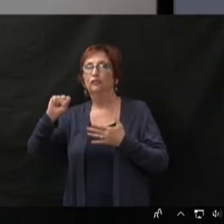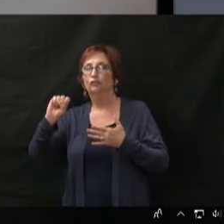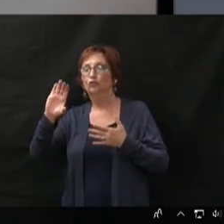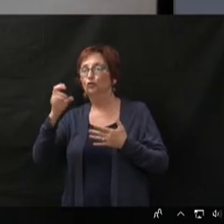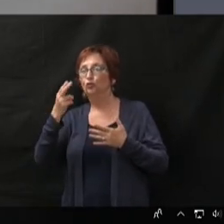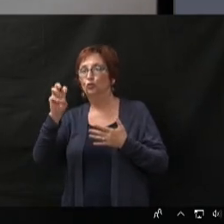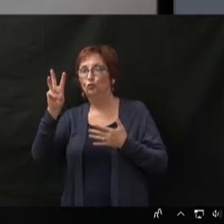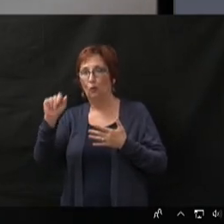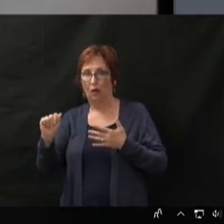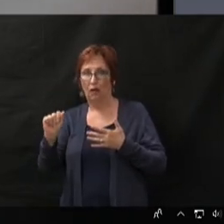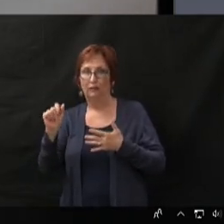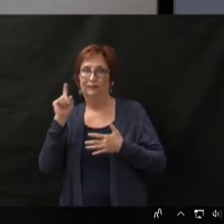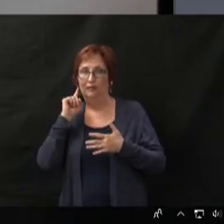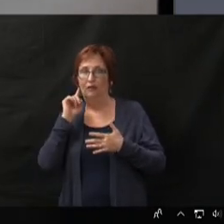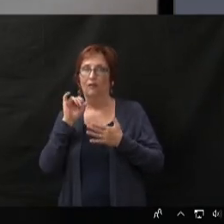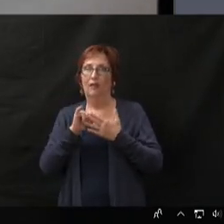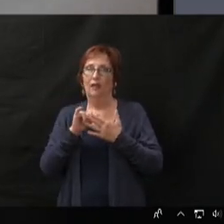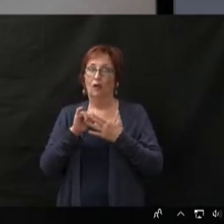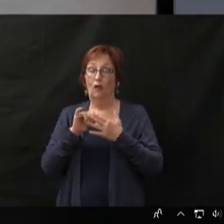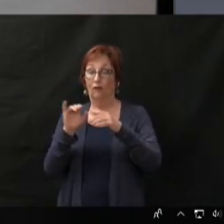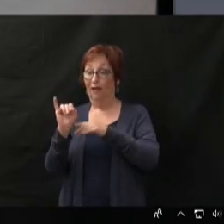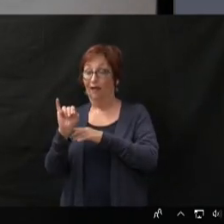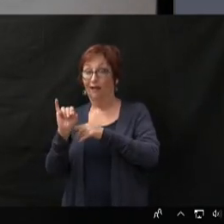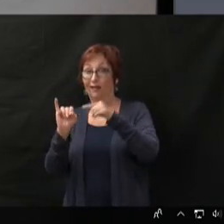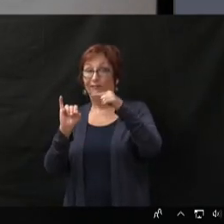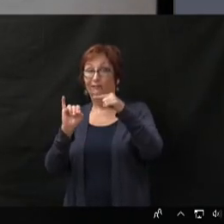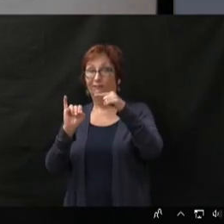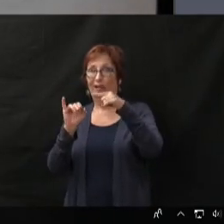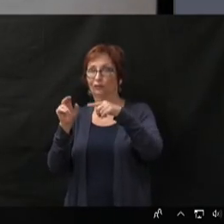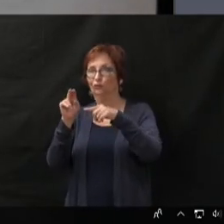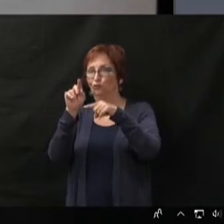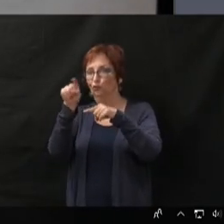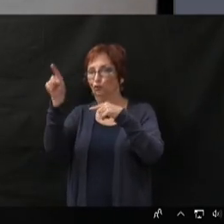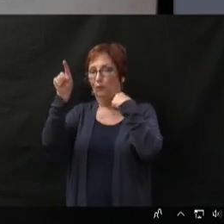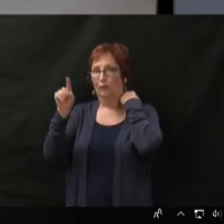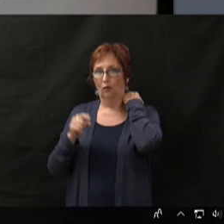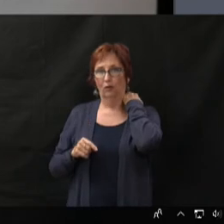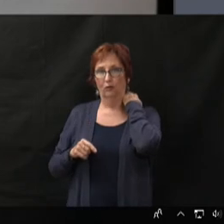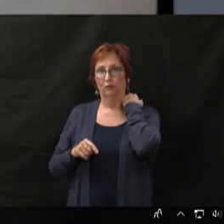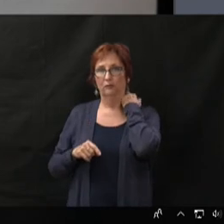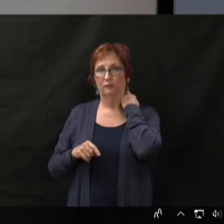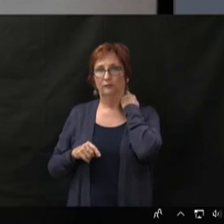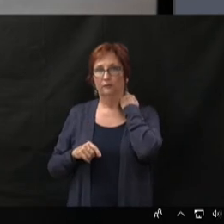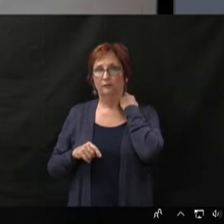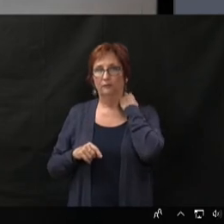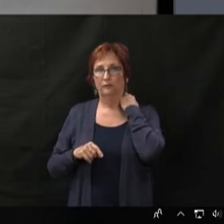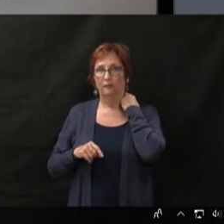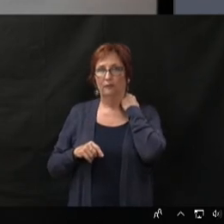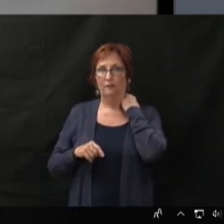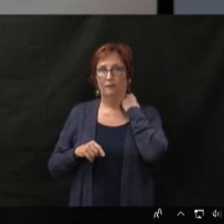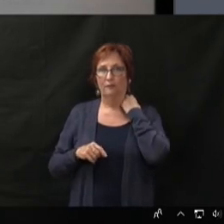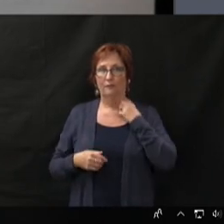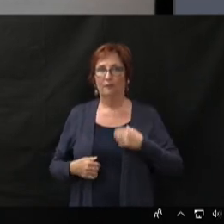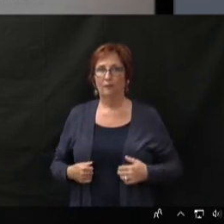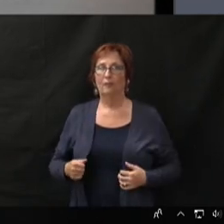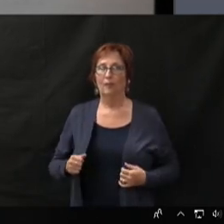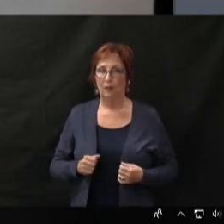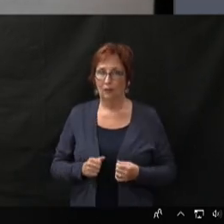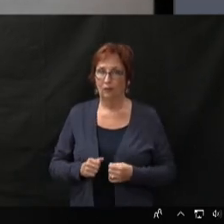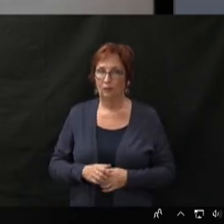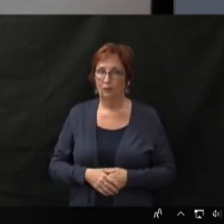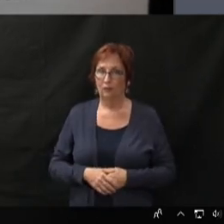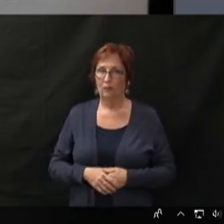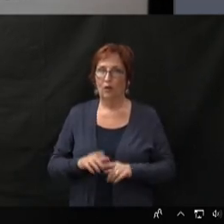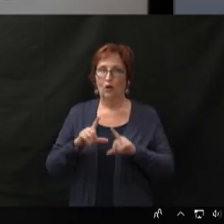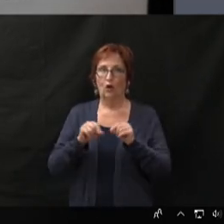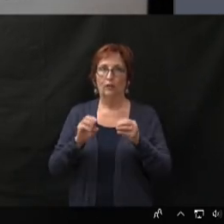it's going to have the short mark over the I. Okay, so when we get to syllable division tomorrow, this is just a sneak into that. I